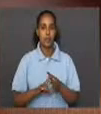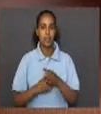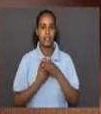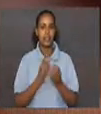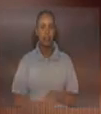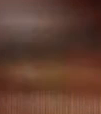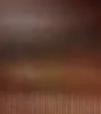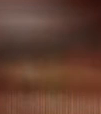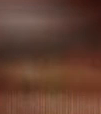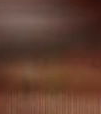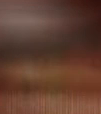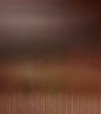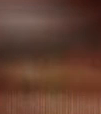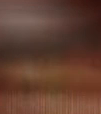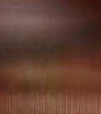Begin.